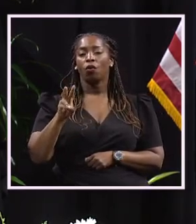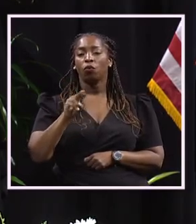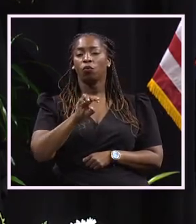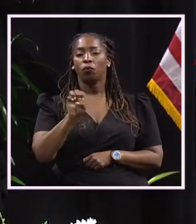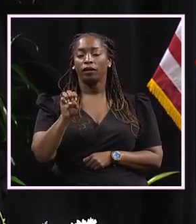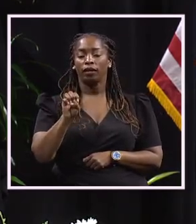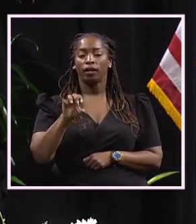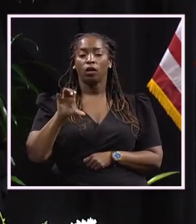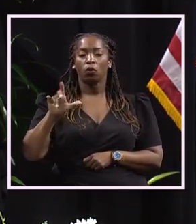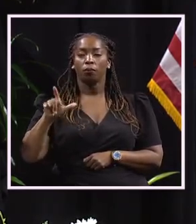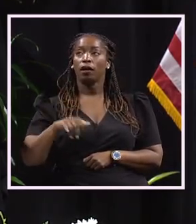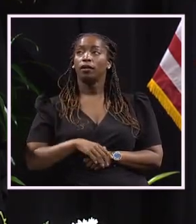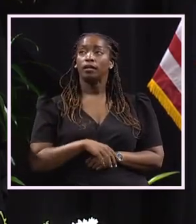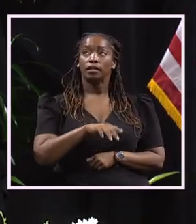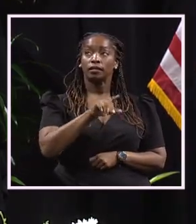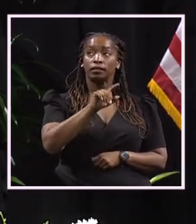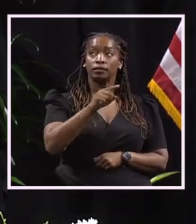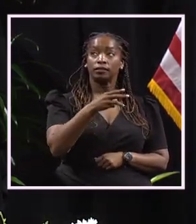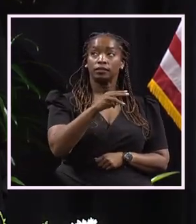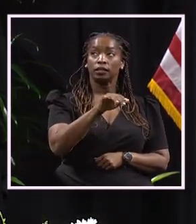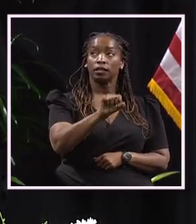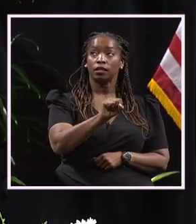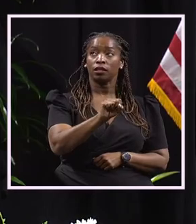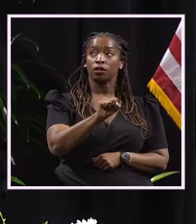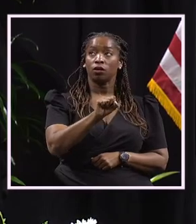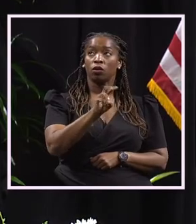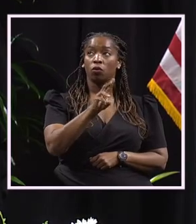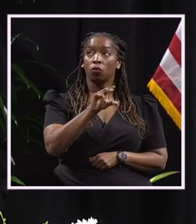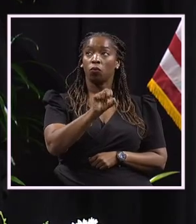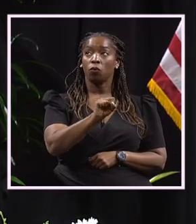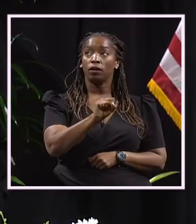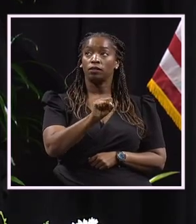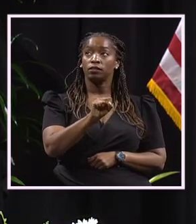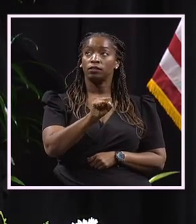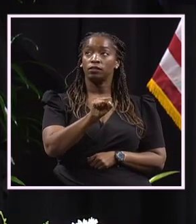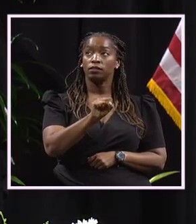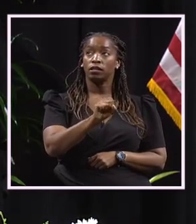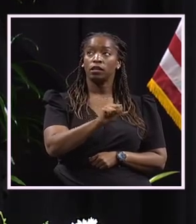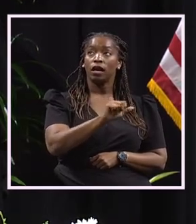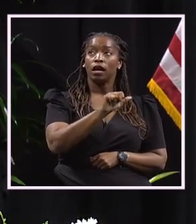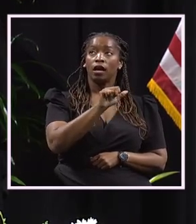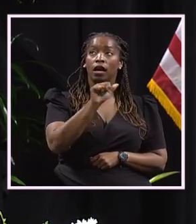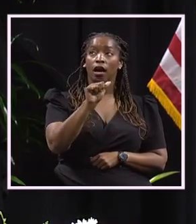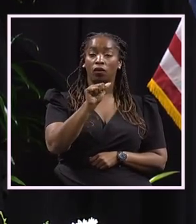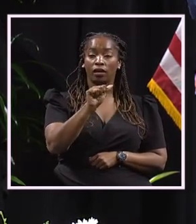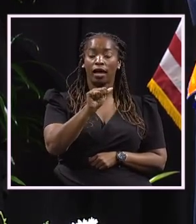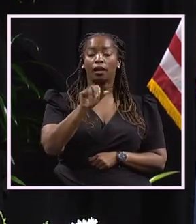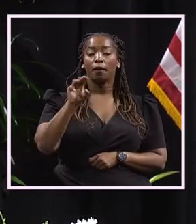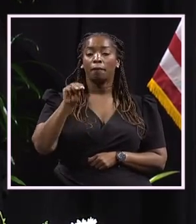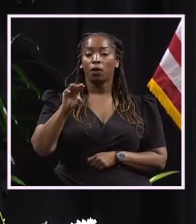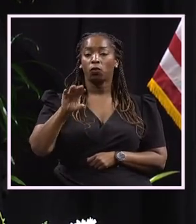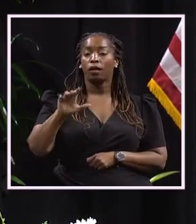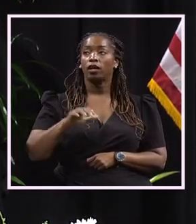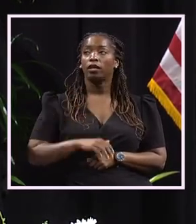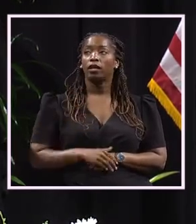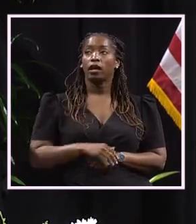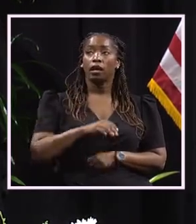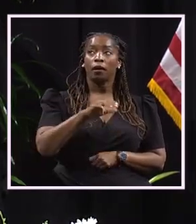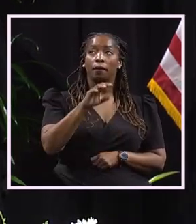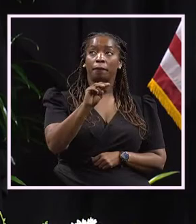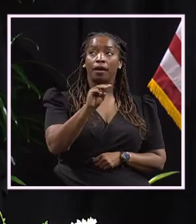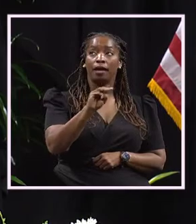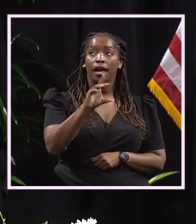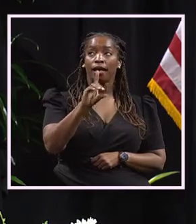Tamer Quaz Abid Al-Kilani, magna cum laude. Madeline